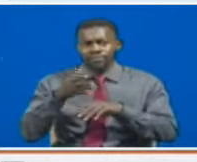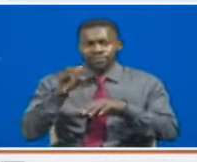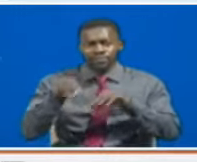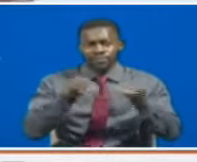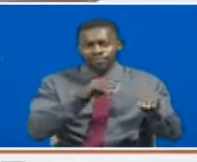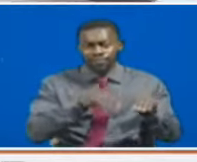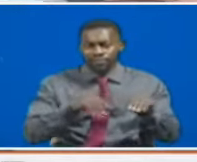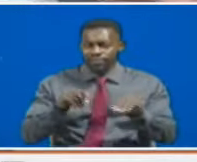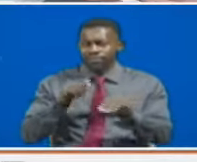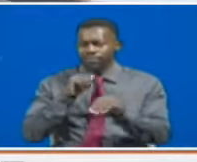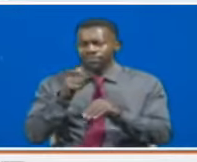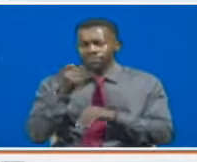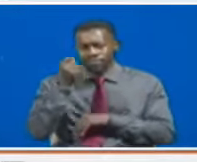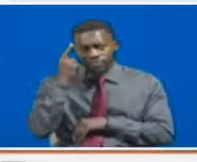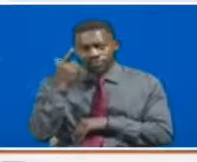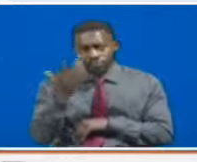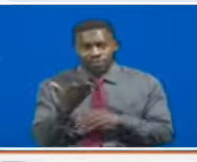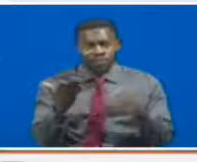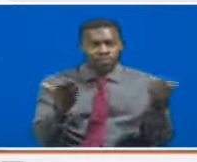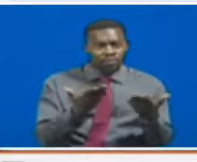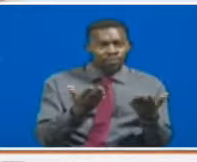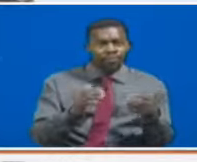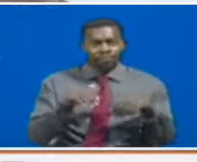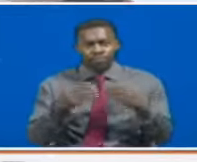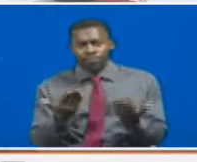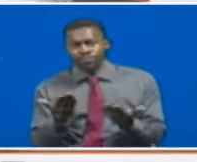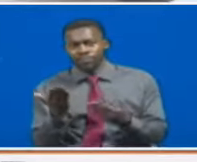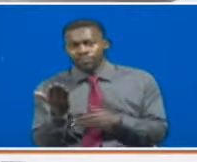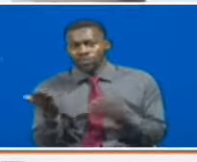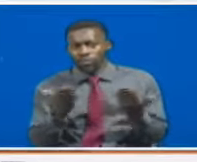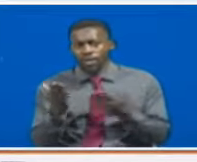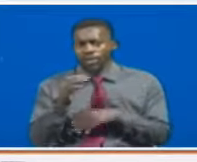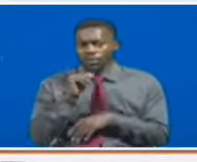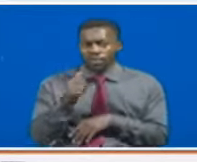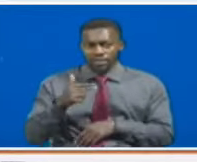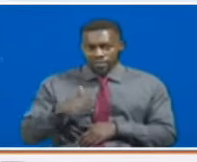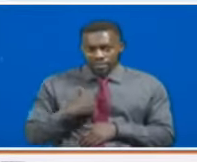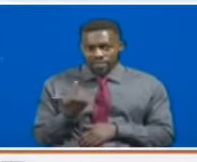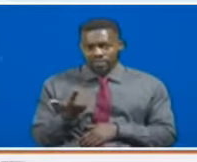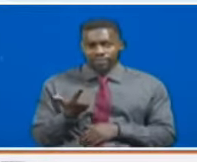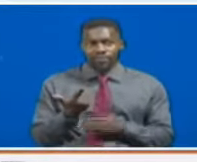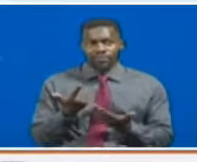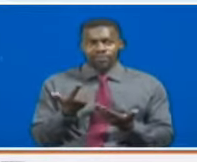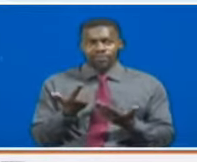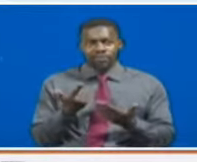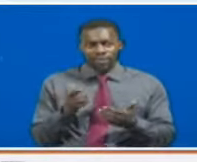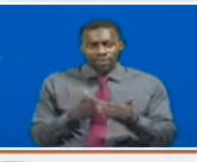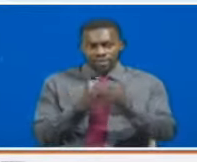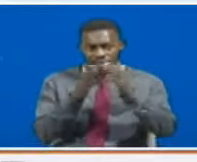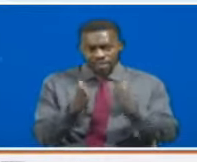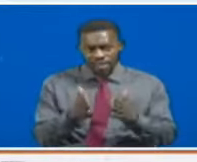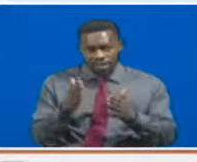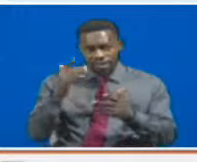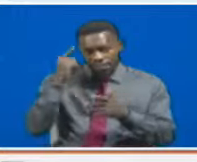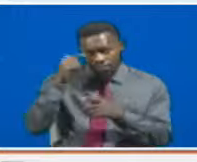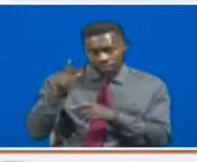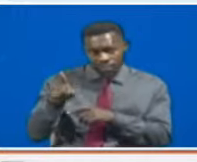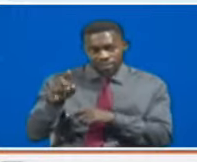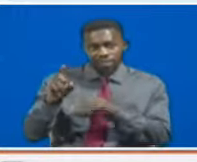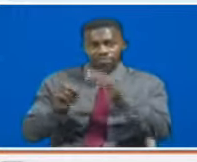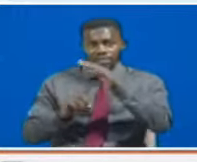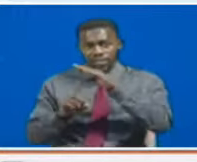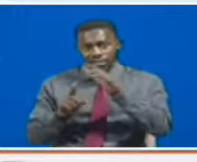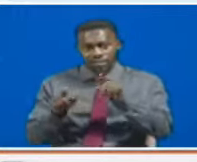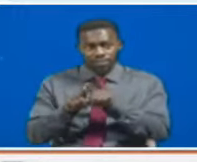awaelewi pale iko pale haiko. Mimi ndio kiongozi wa ile wizara. Na mimi I only report to my